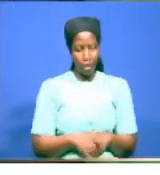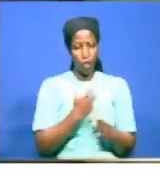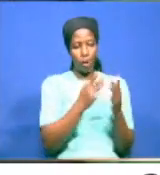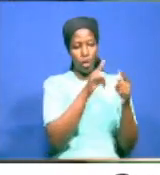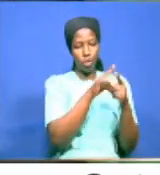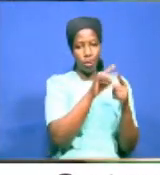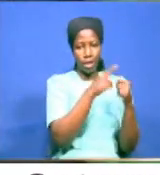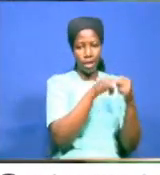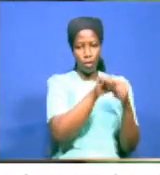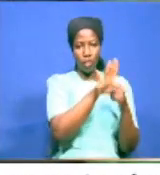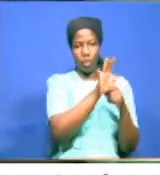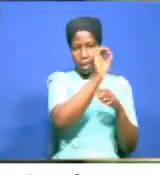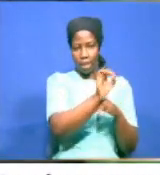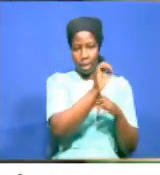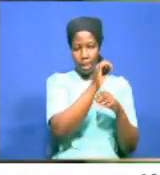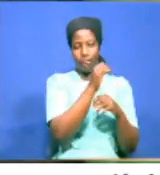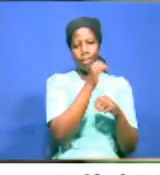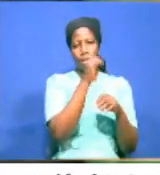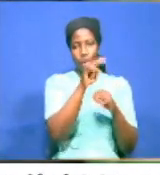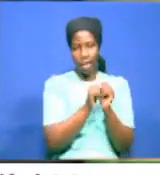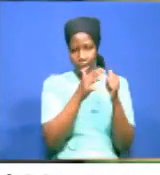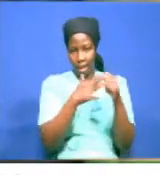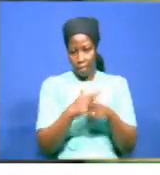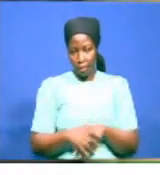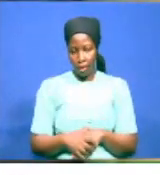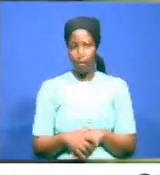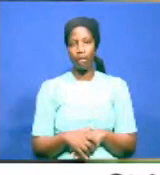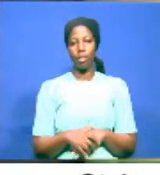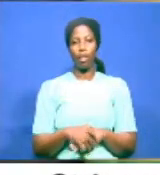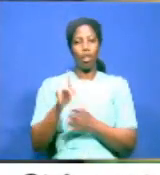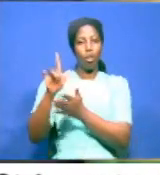6.4% in 2019. Credit to the national government increased by